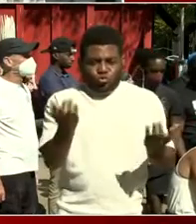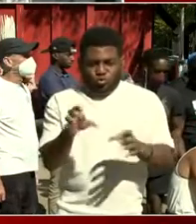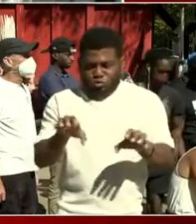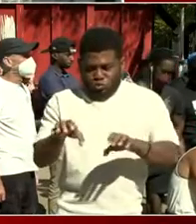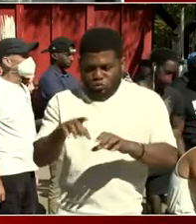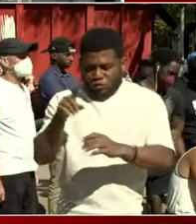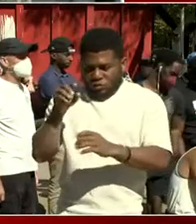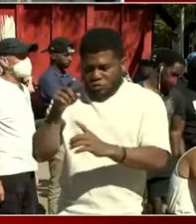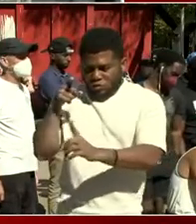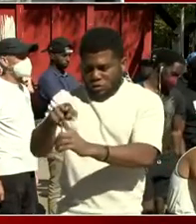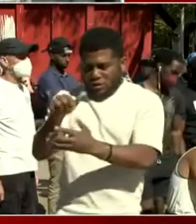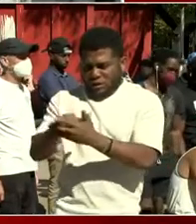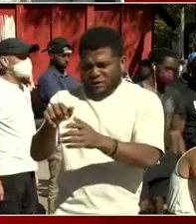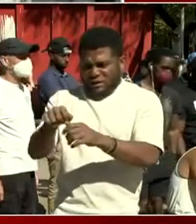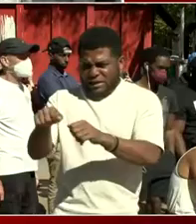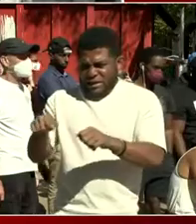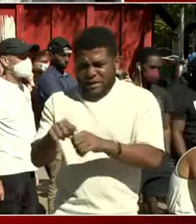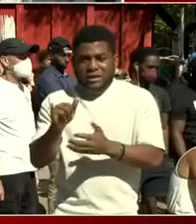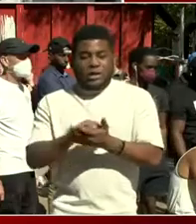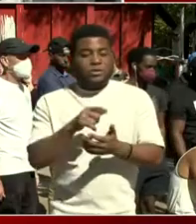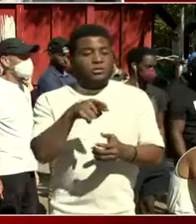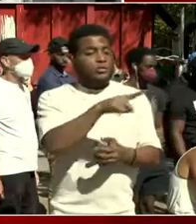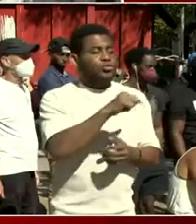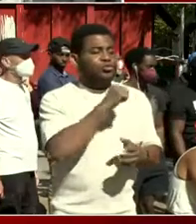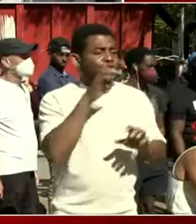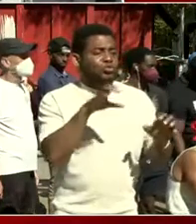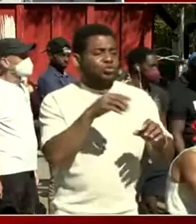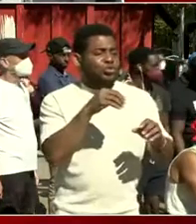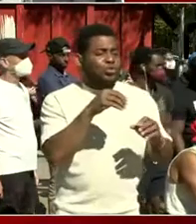non-targeted areas, and are you just moving crime around?